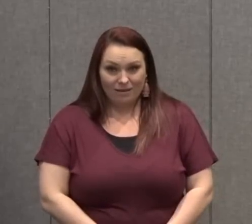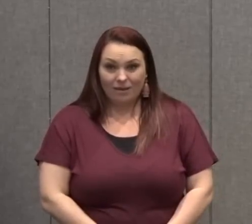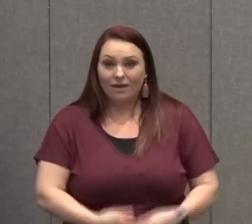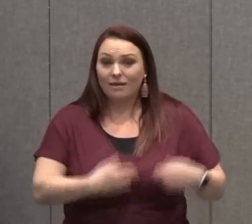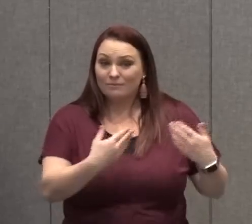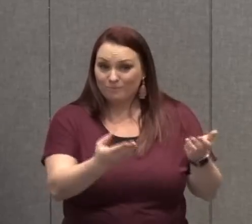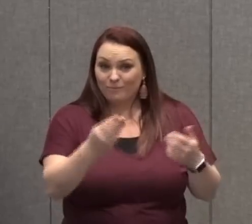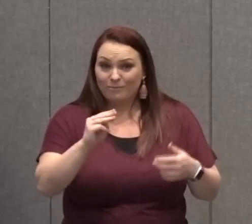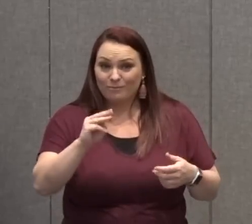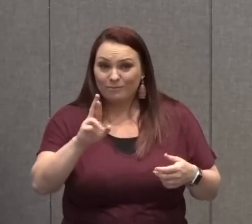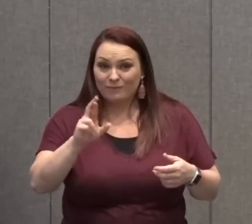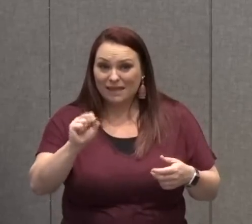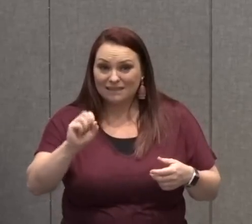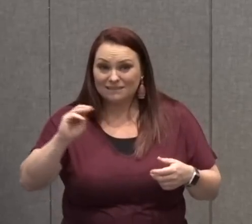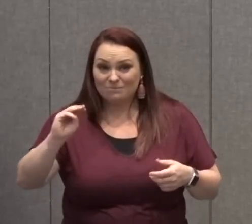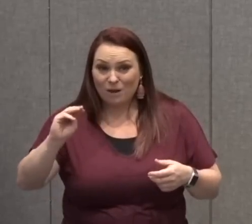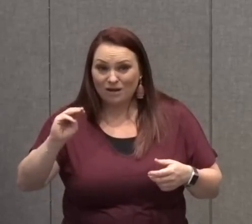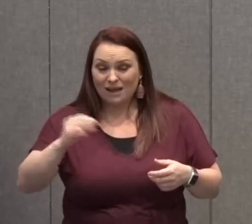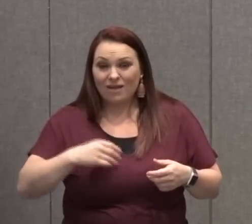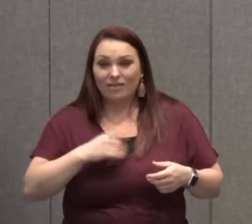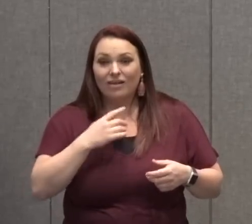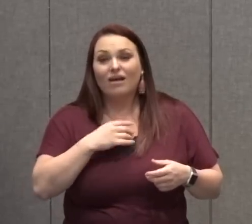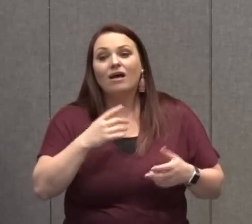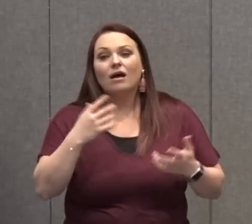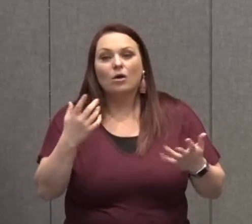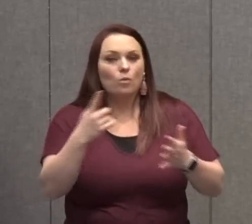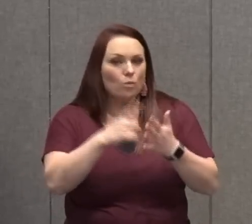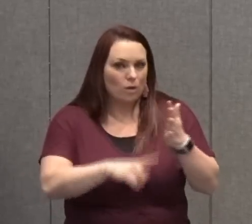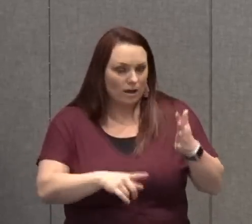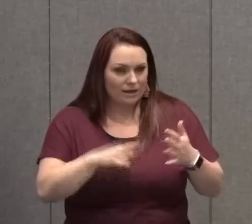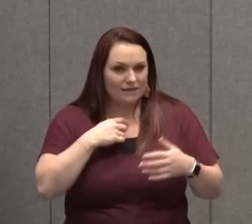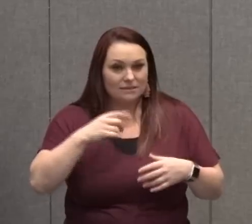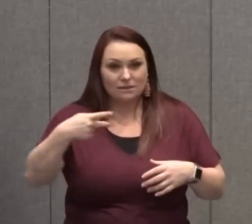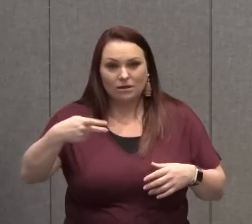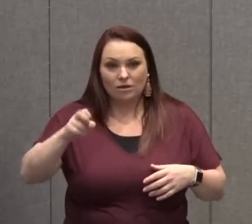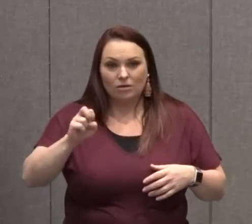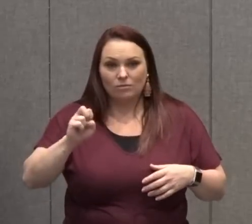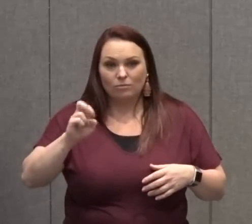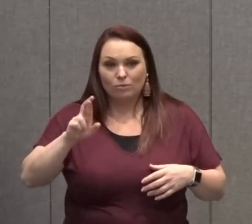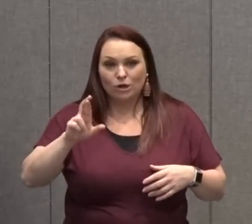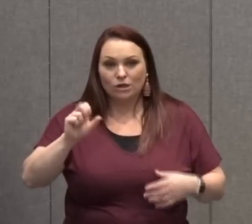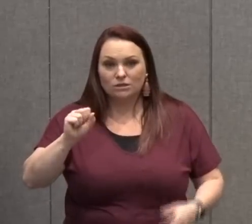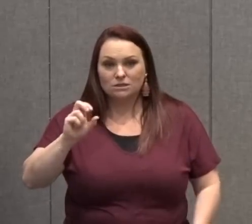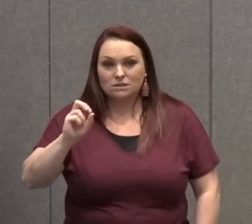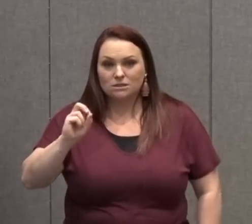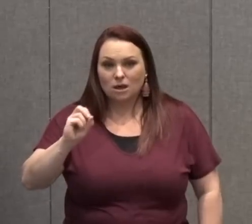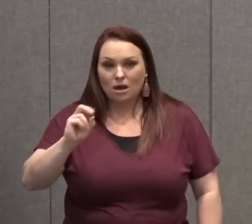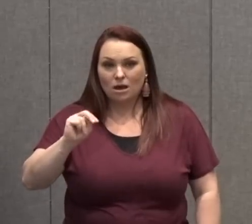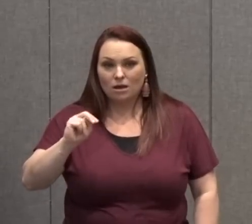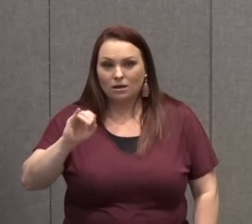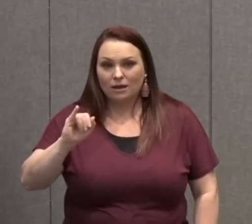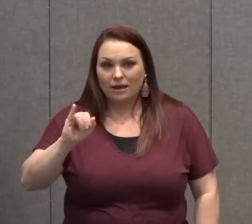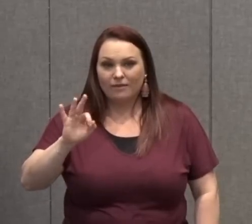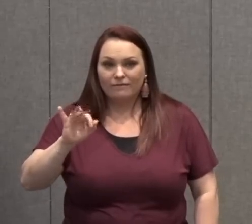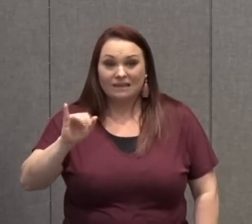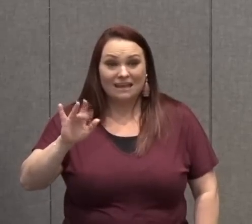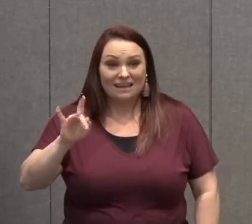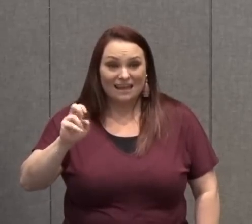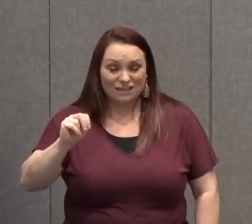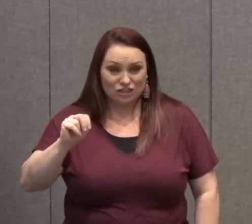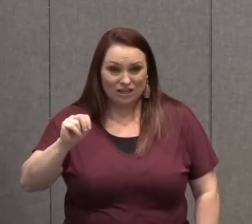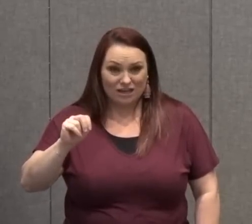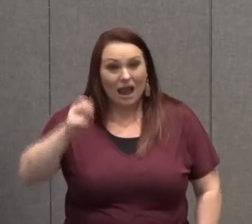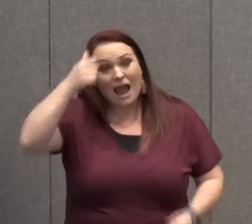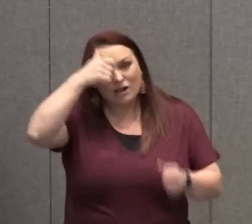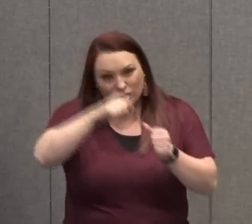Miss Martindale oh what is personification ding ding ding I remember the street